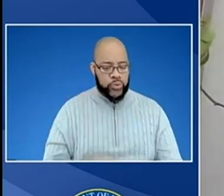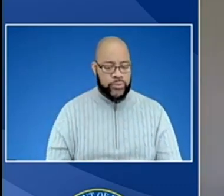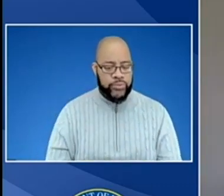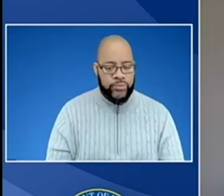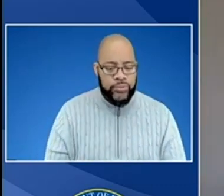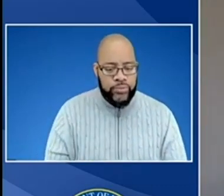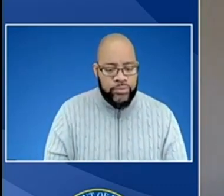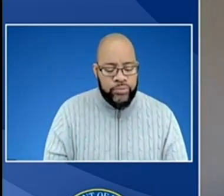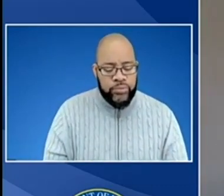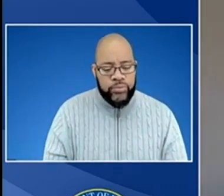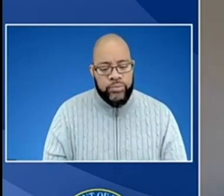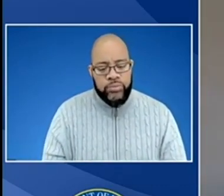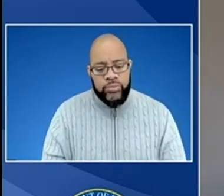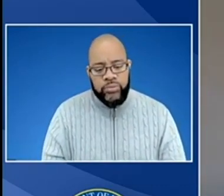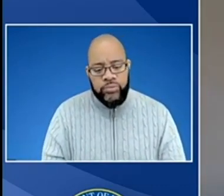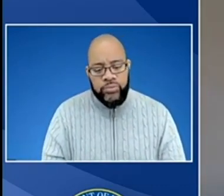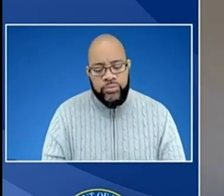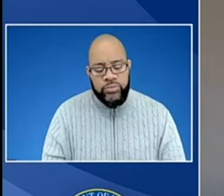Okay, thank you.